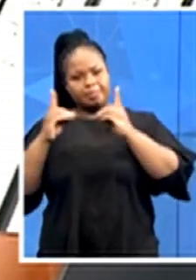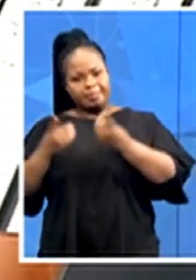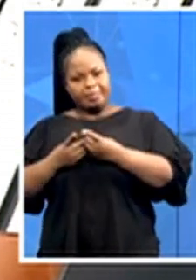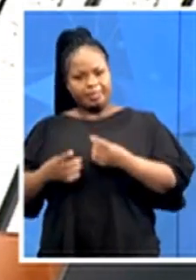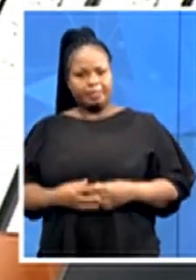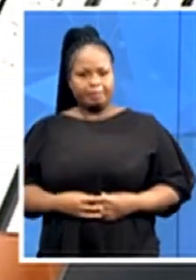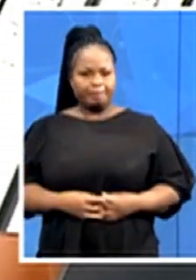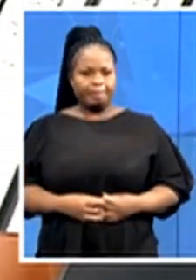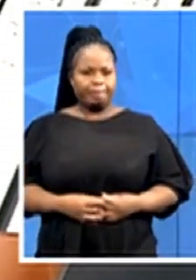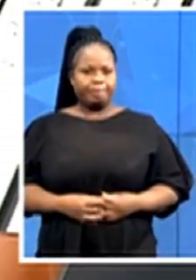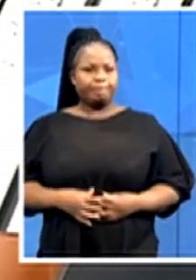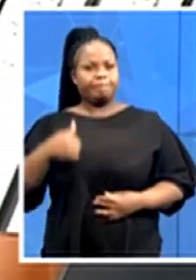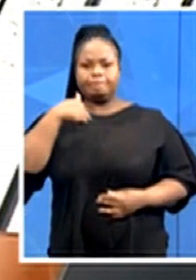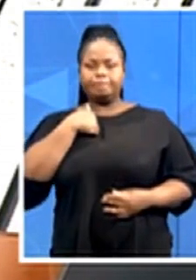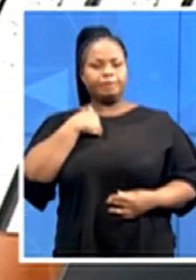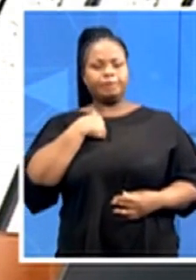member of the technical war room.